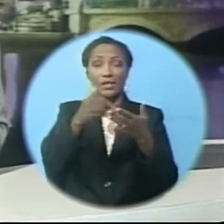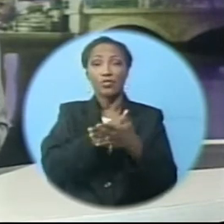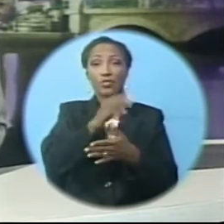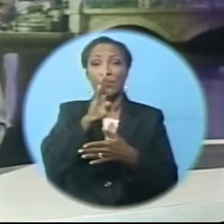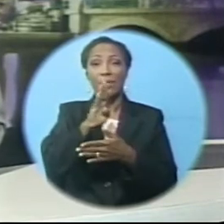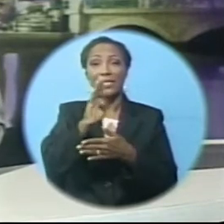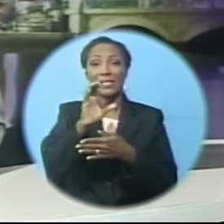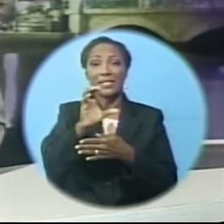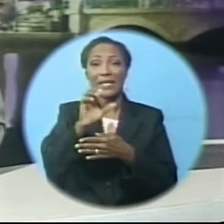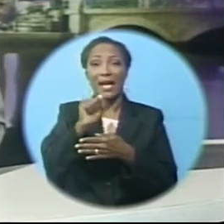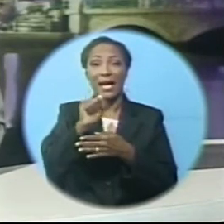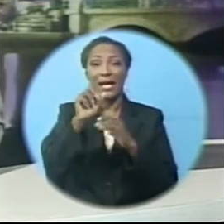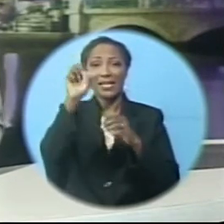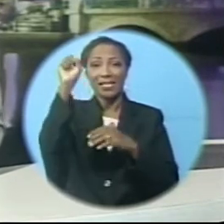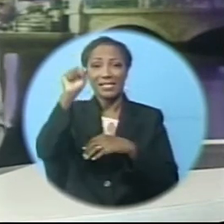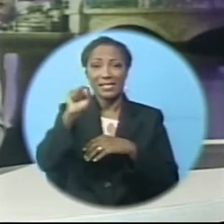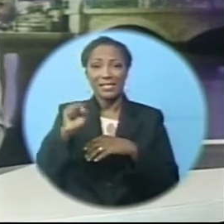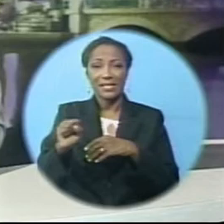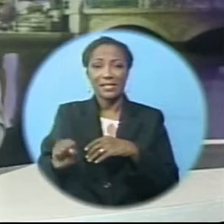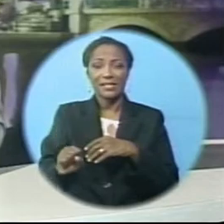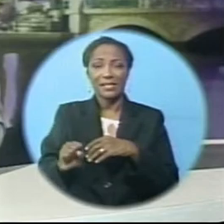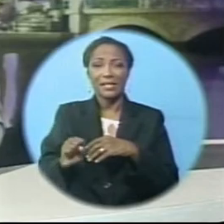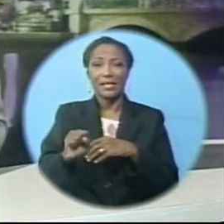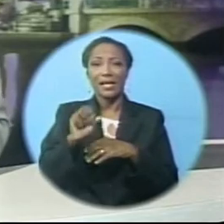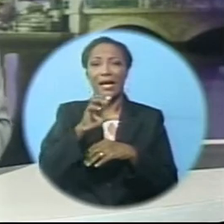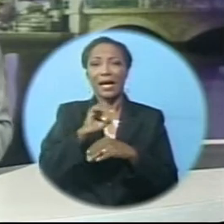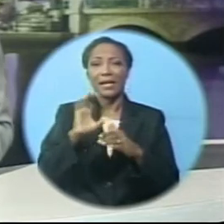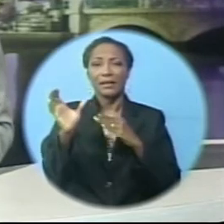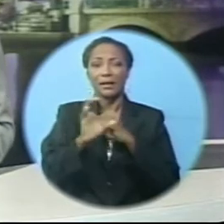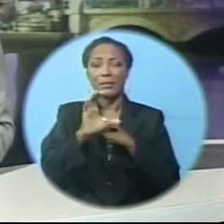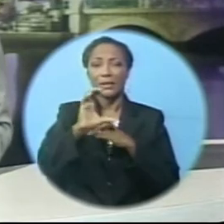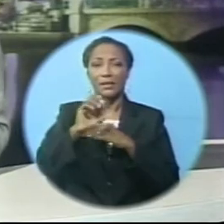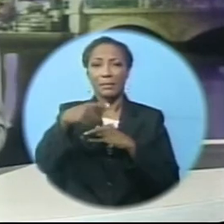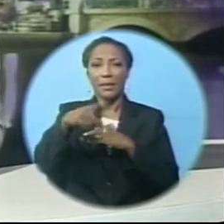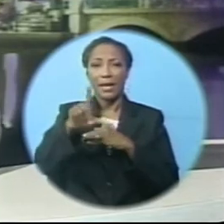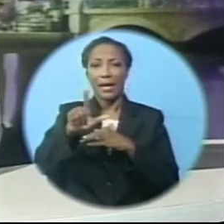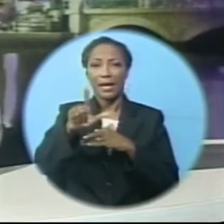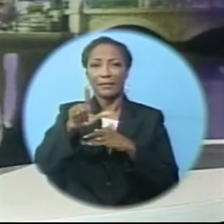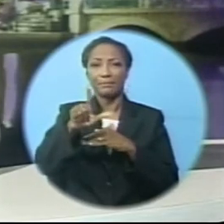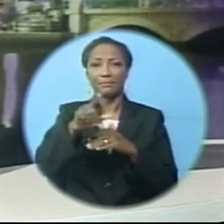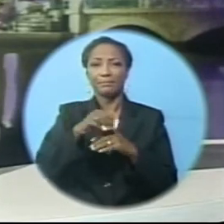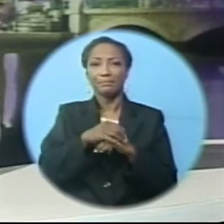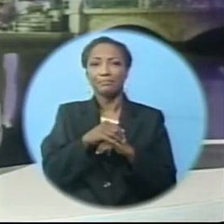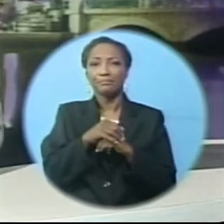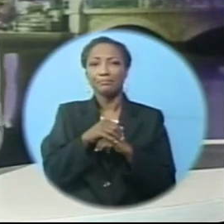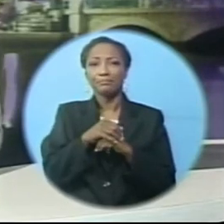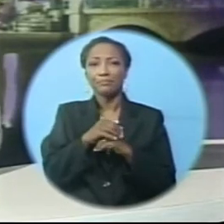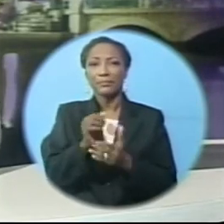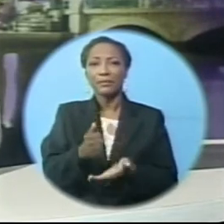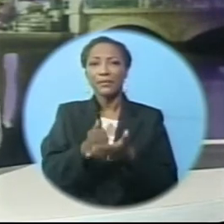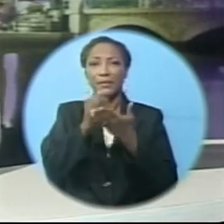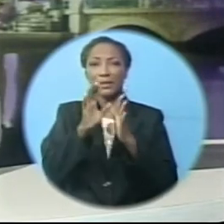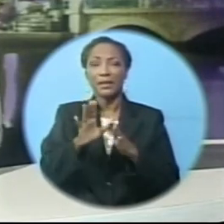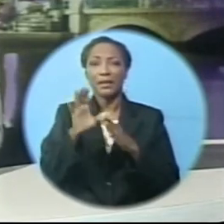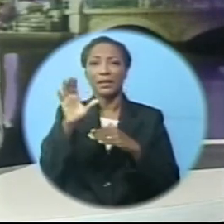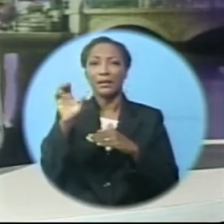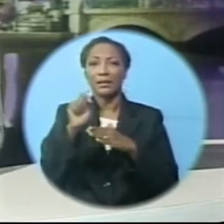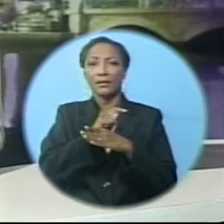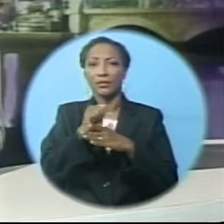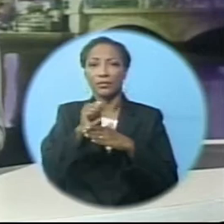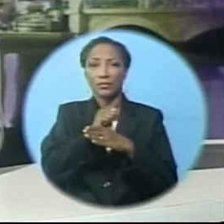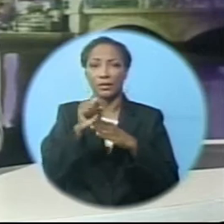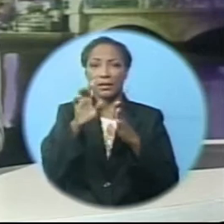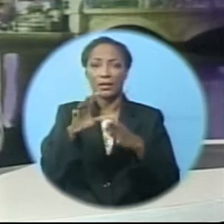this month, and also the upcoming Caribbean Premier League. Well, assistant coach of the West Indies women's team, Ezra Mosley,